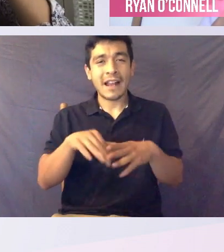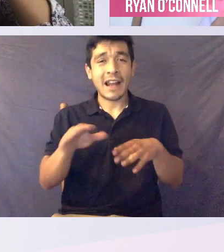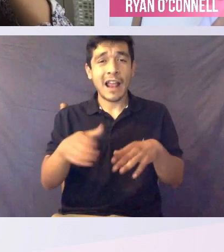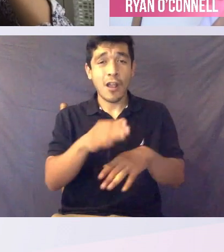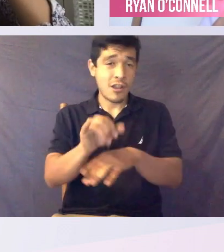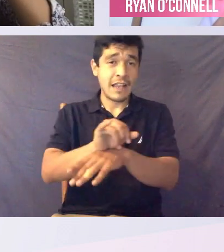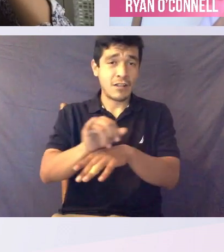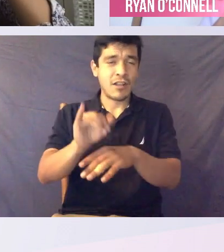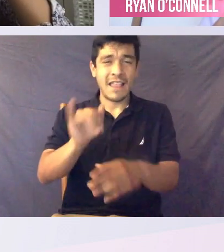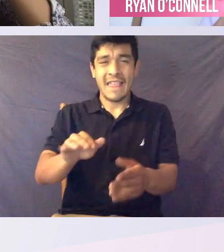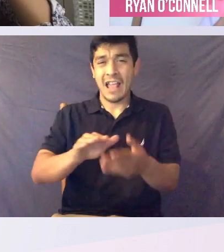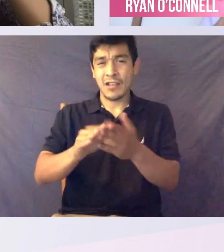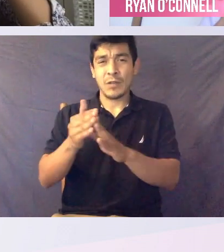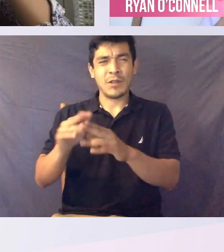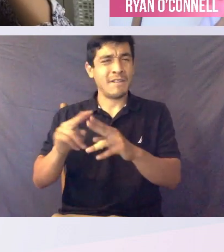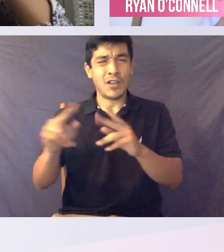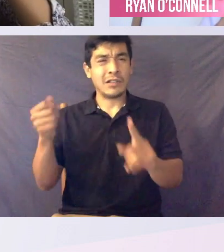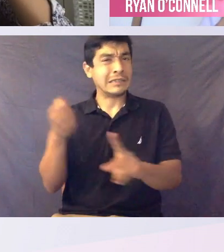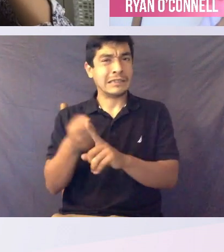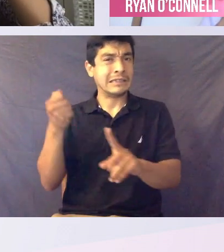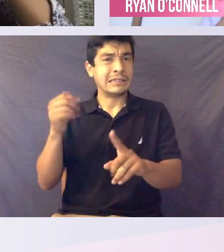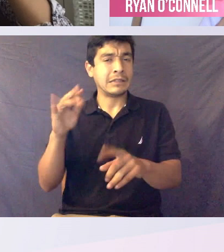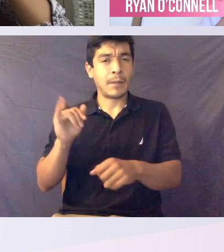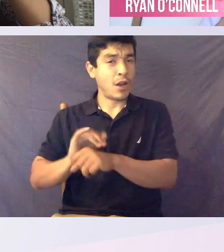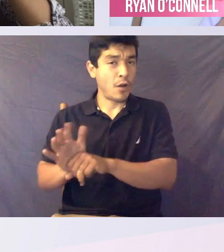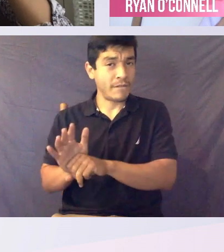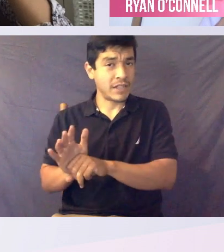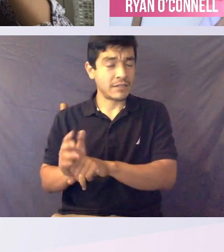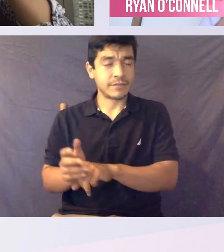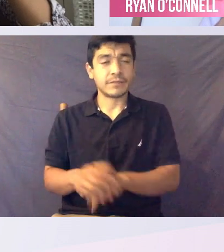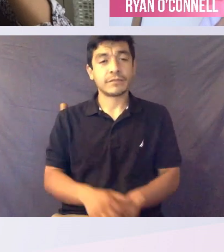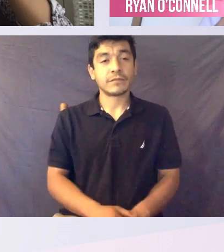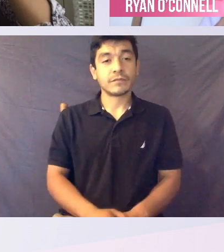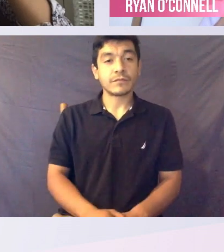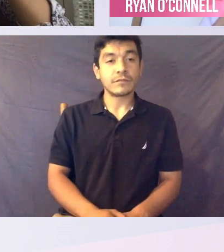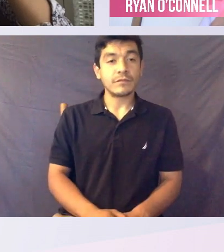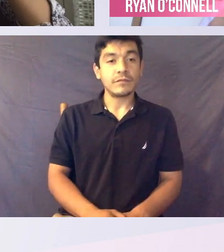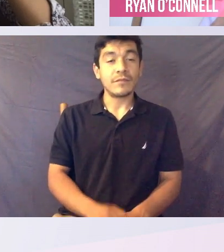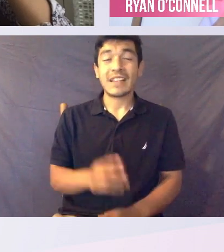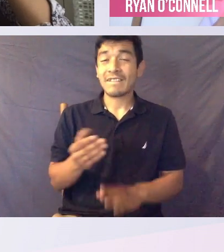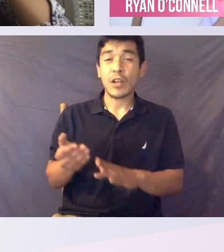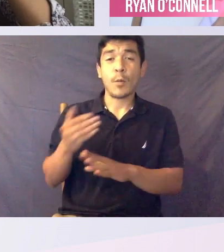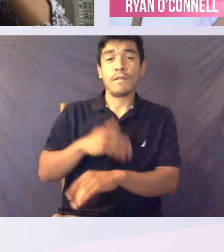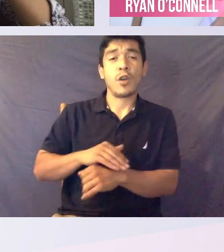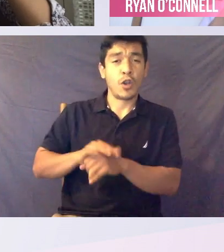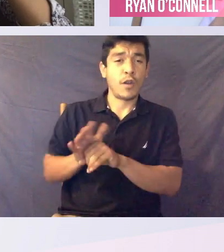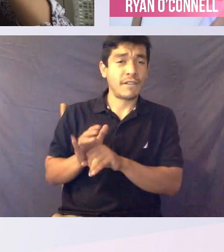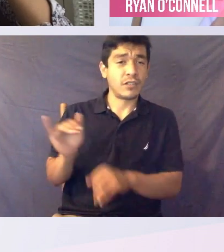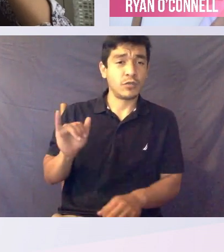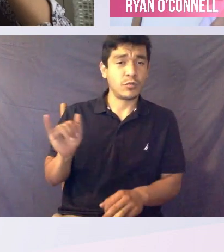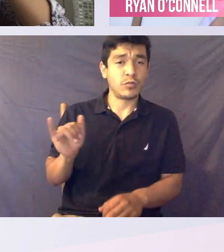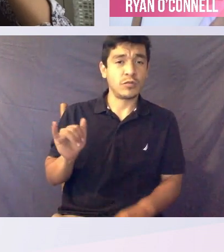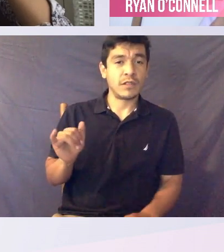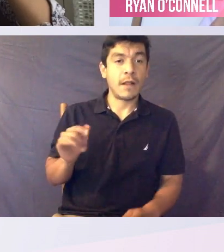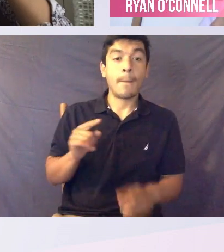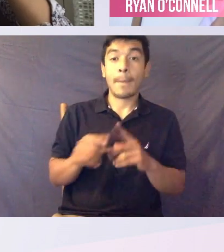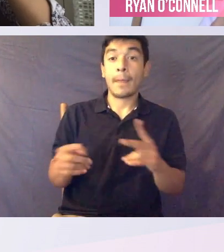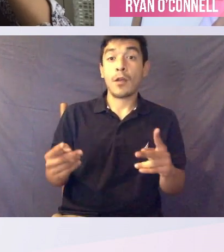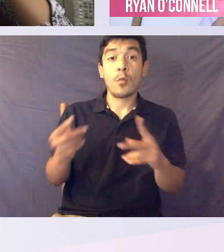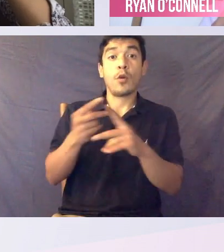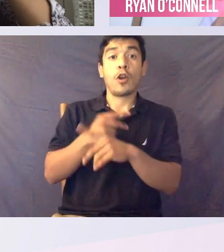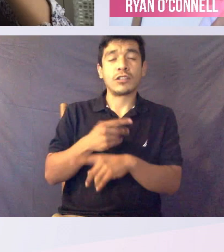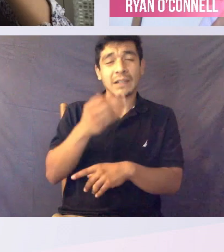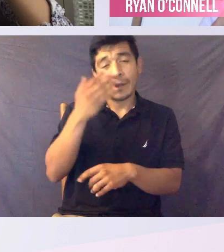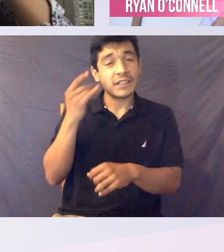been severely impacted. Not again, pre-pandemic, but as Stephen mentioned, heightened so